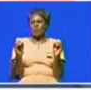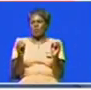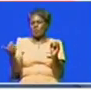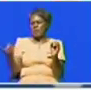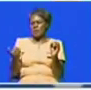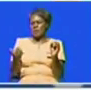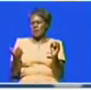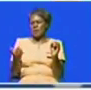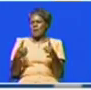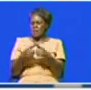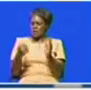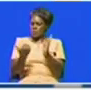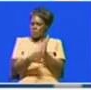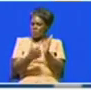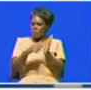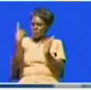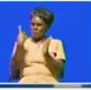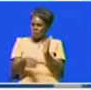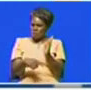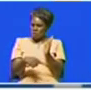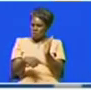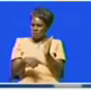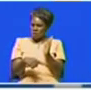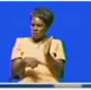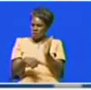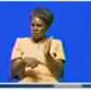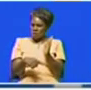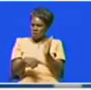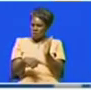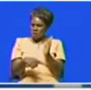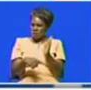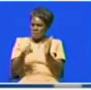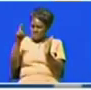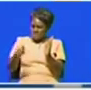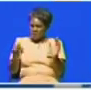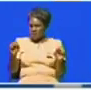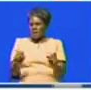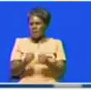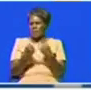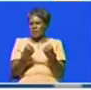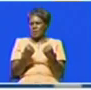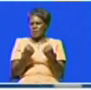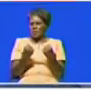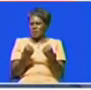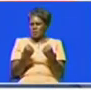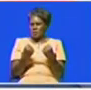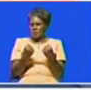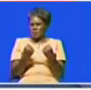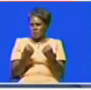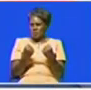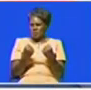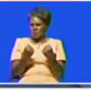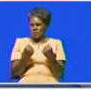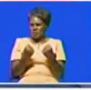demands made. What we have a problem is saying that unless this happens, this shall not happen. Oh, so you're in agreement then on that?